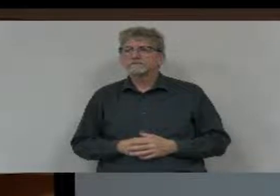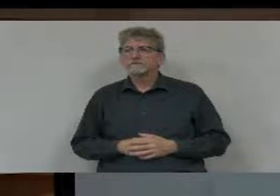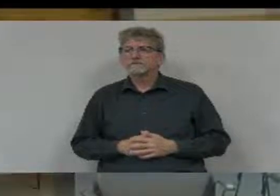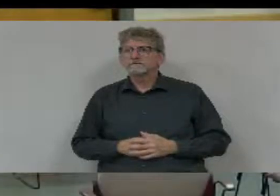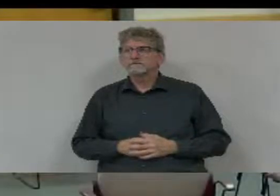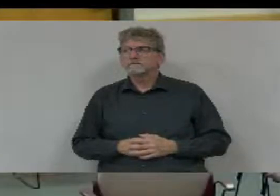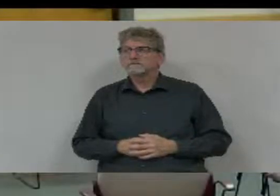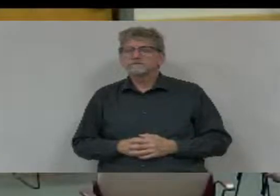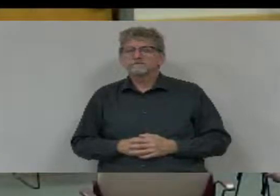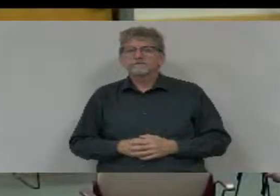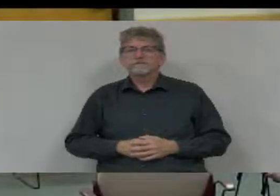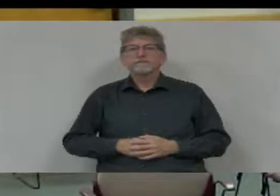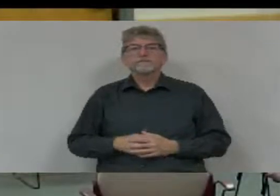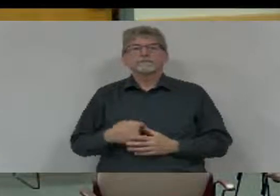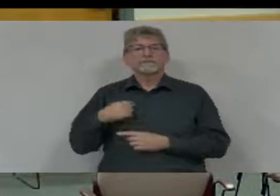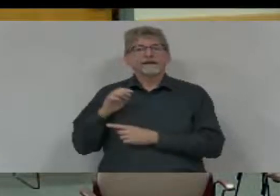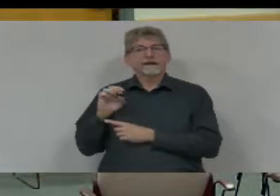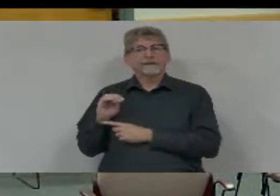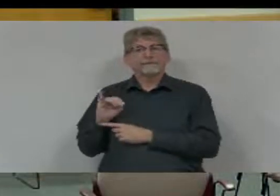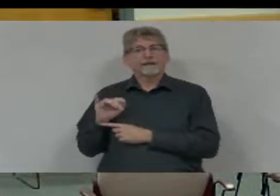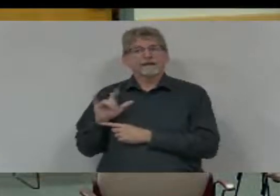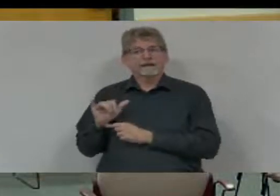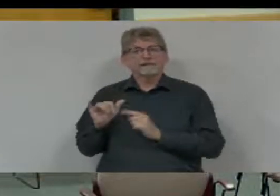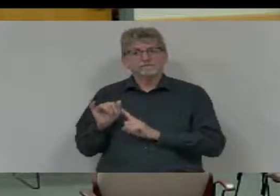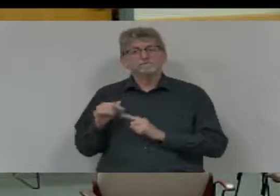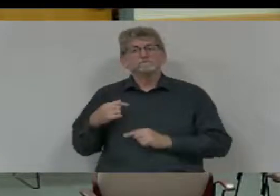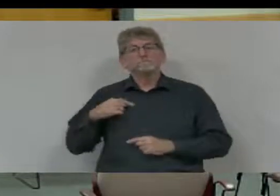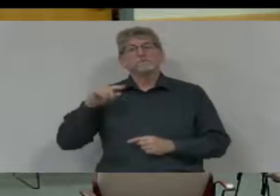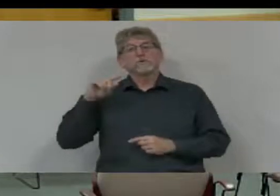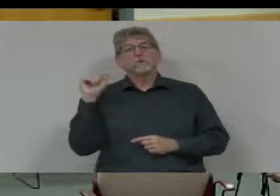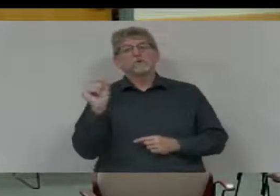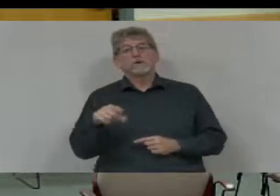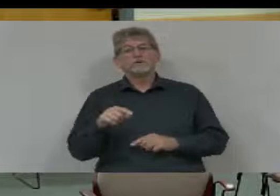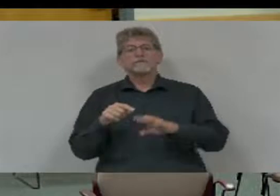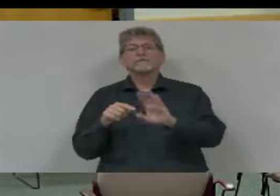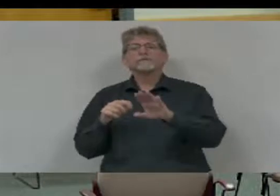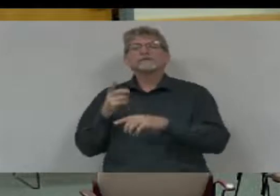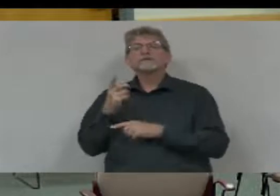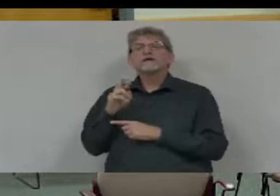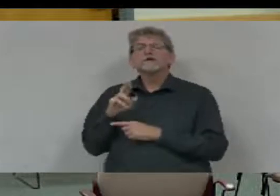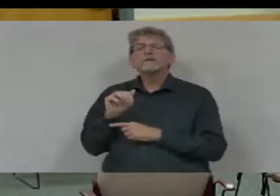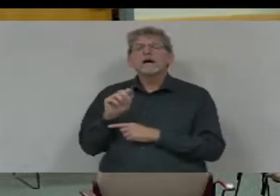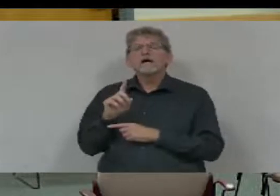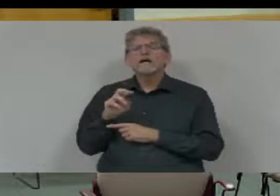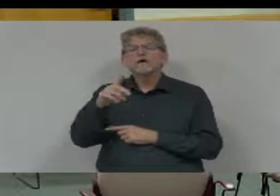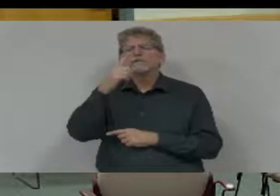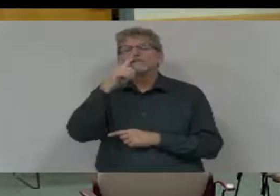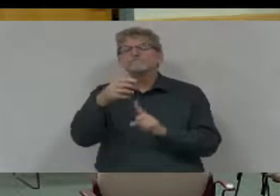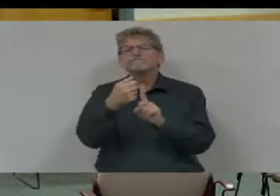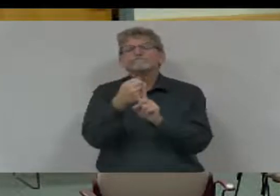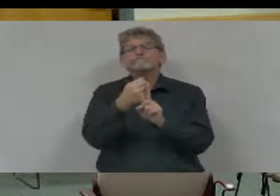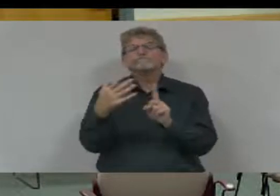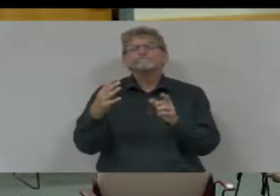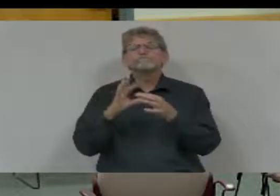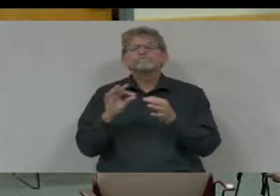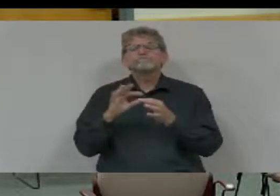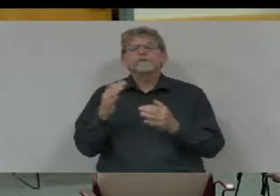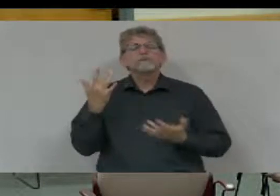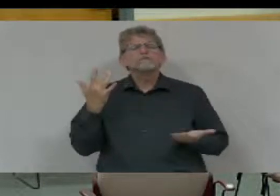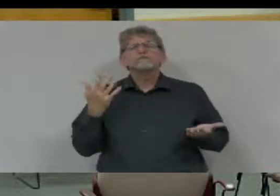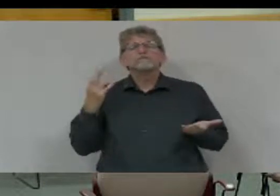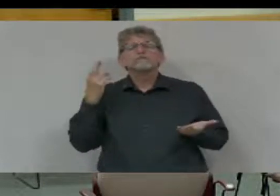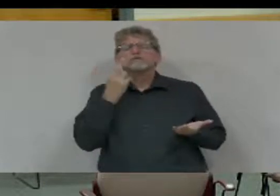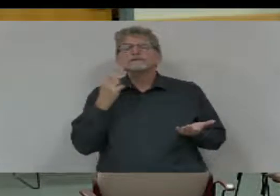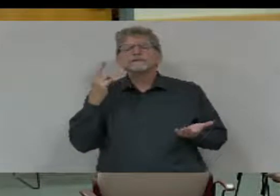Emily Delato with the Journal and Courier. Dr. Adler, can you kind of give your thoughts or maybe what you think some of the reasons are for the rising case numbers and